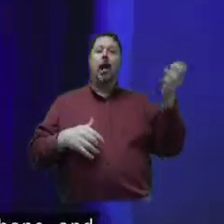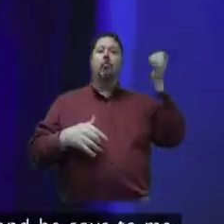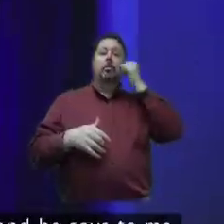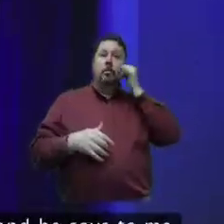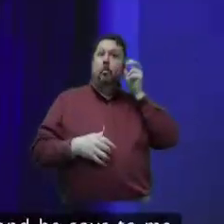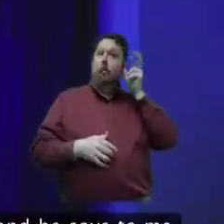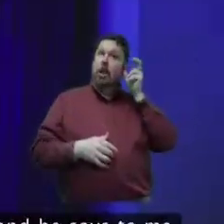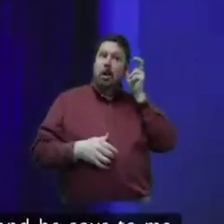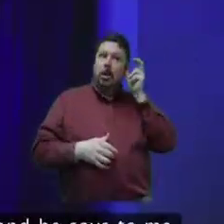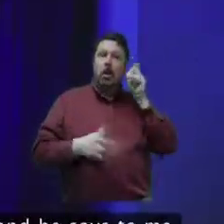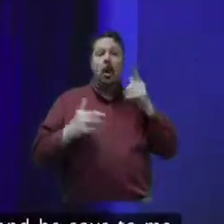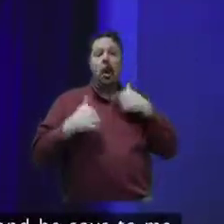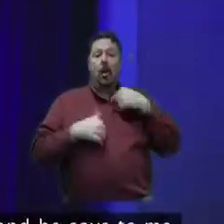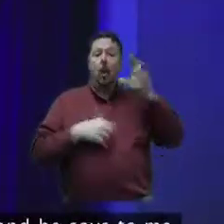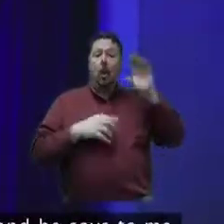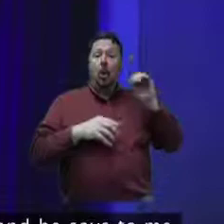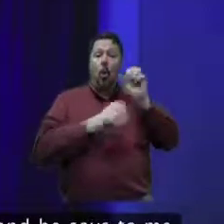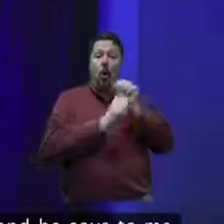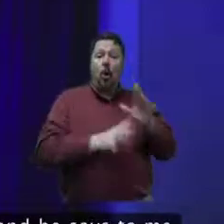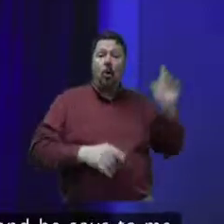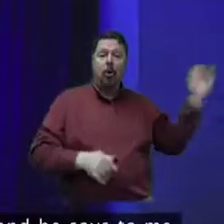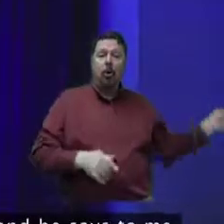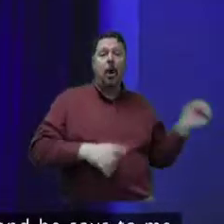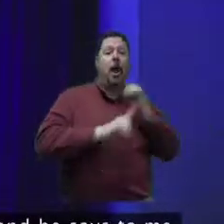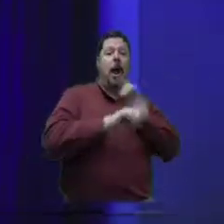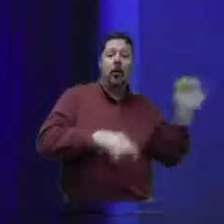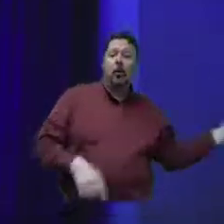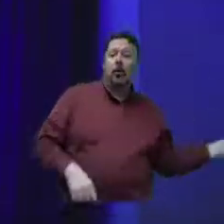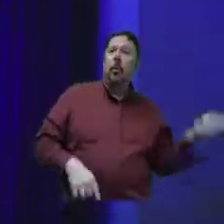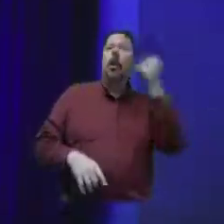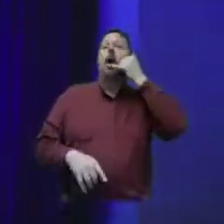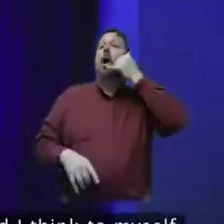to the phone, and my colleague picks up the phone, and he says to me,